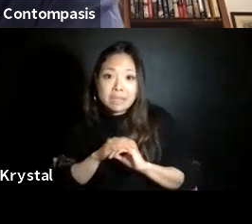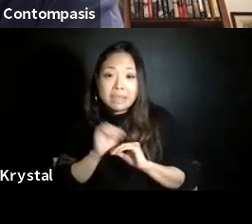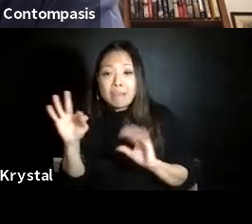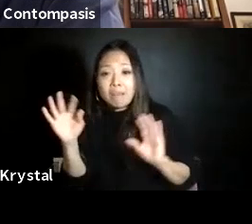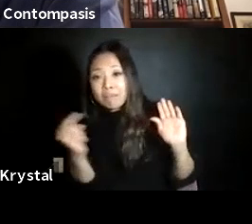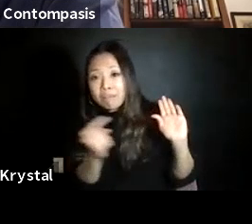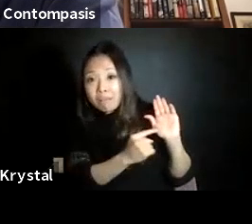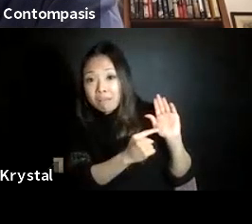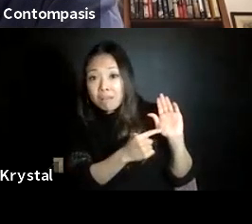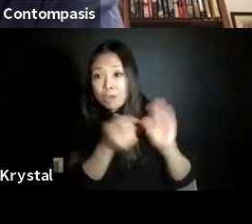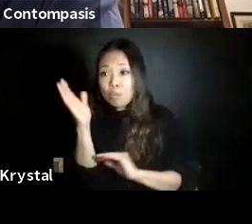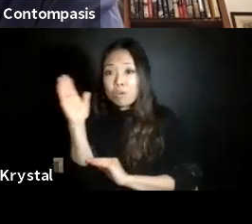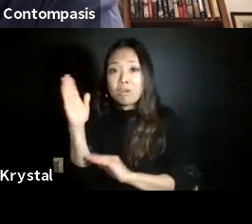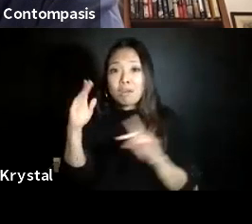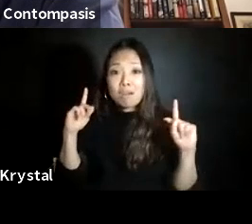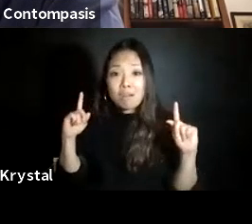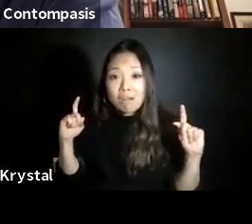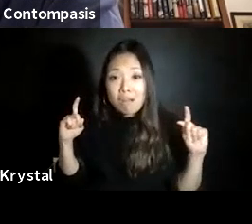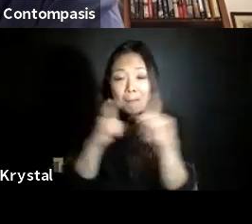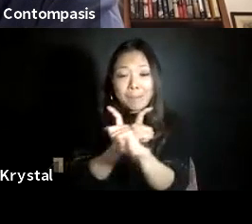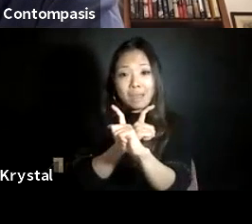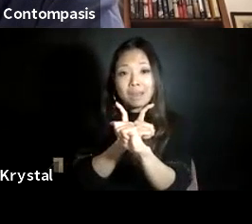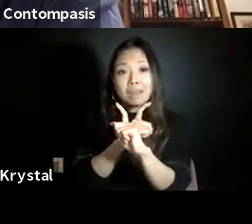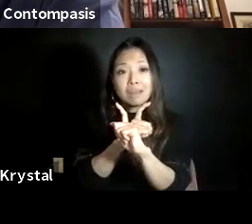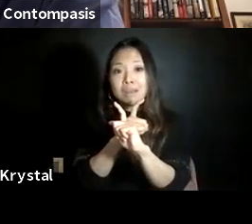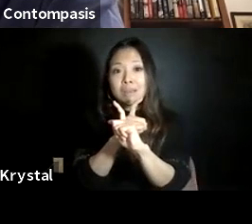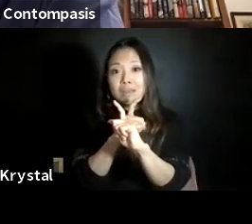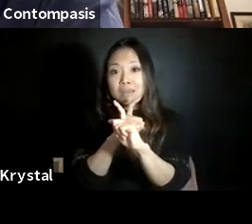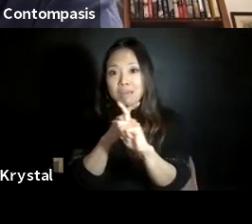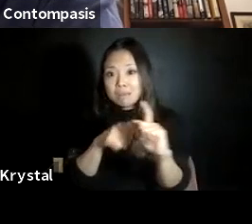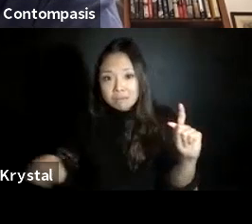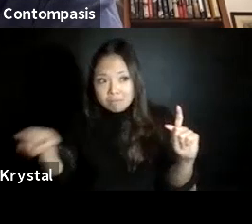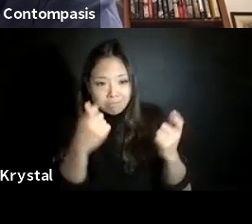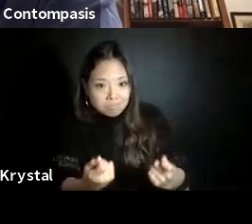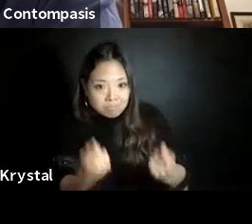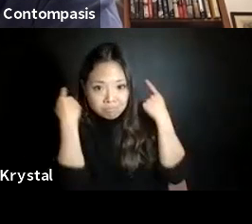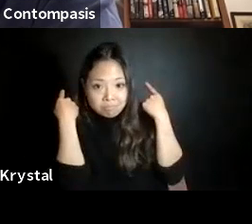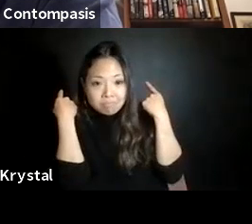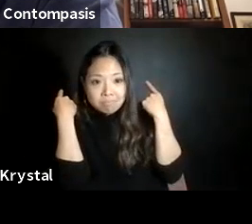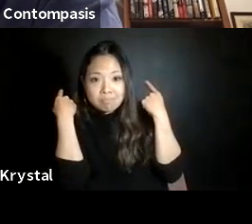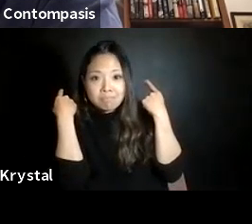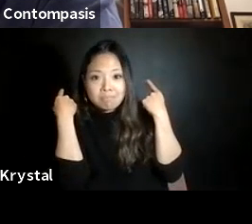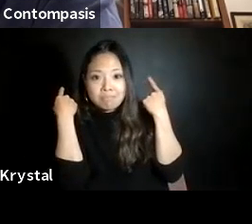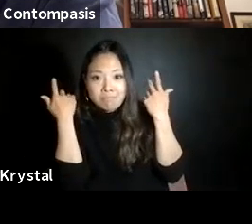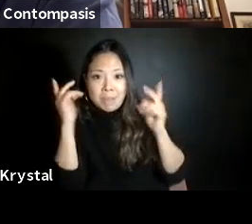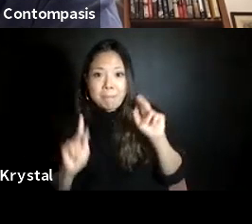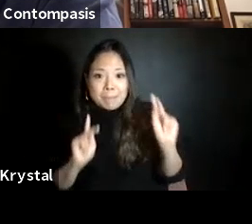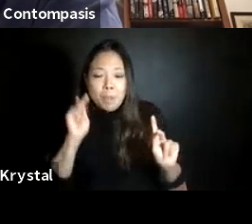complicated, then we're not all going to understand it, and people are going to be